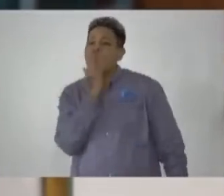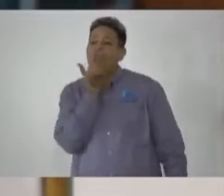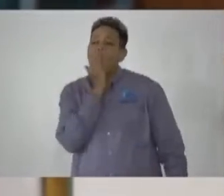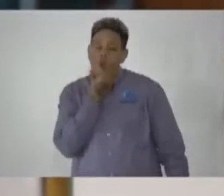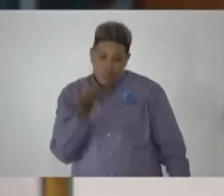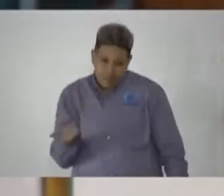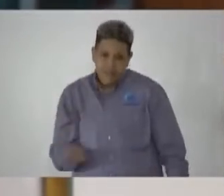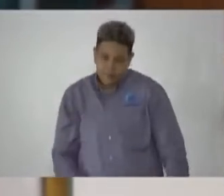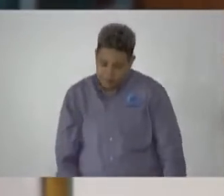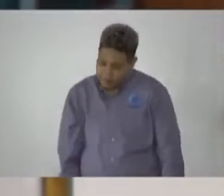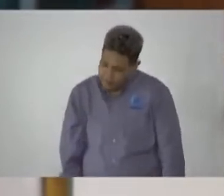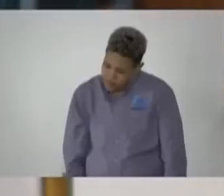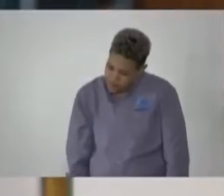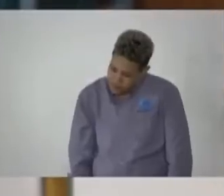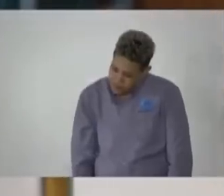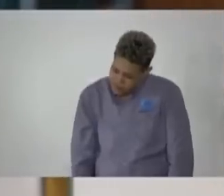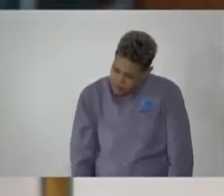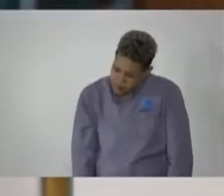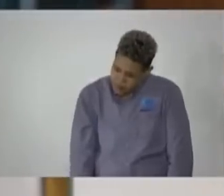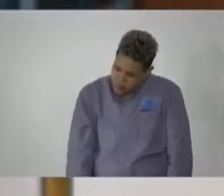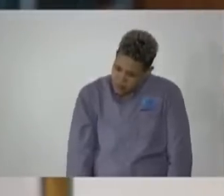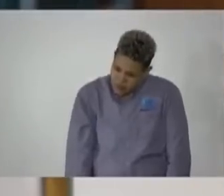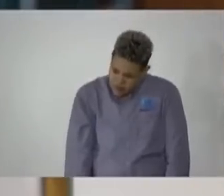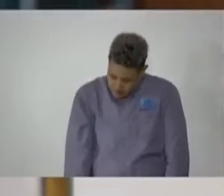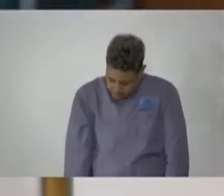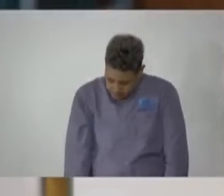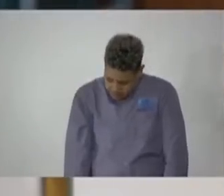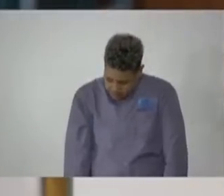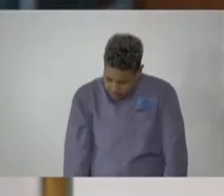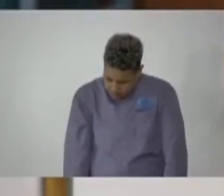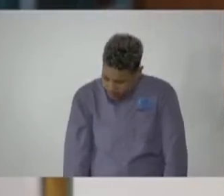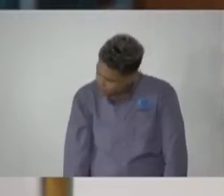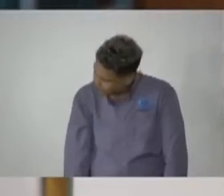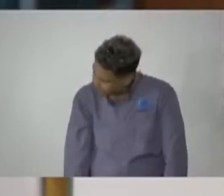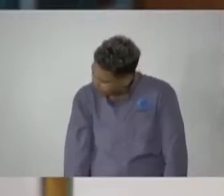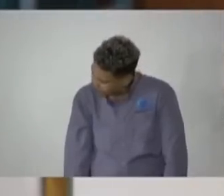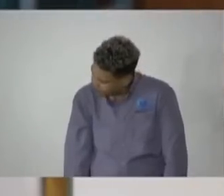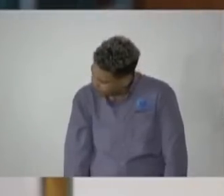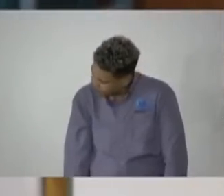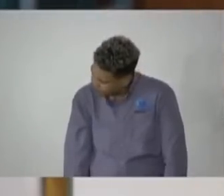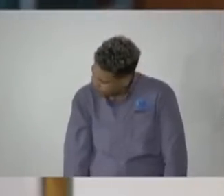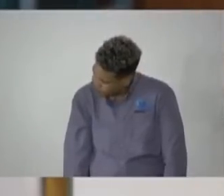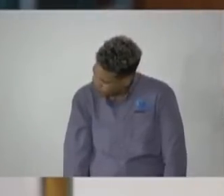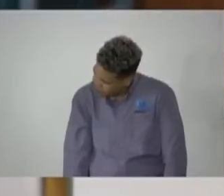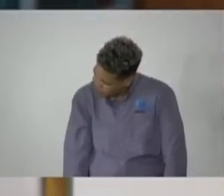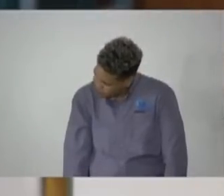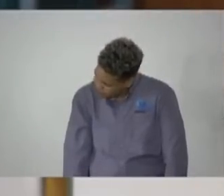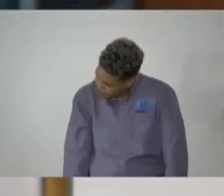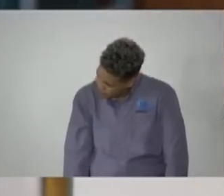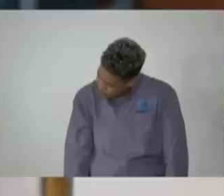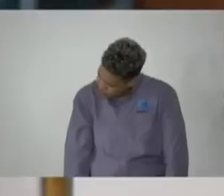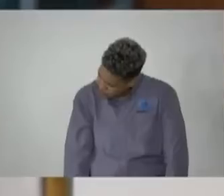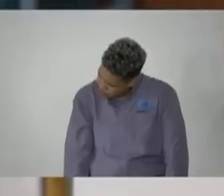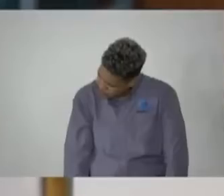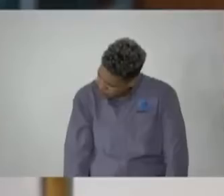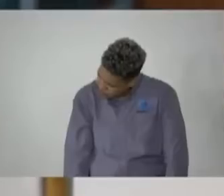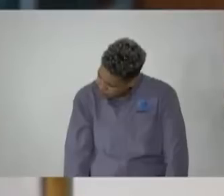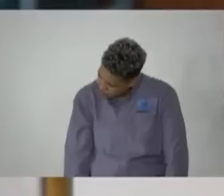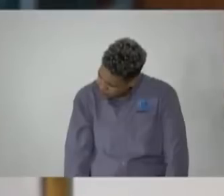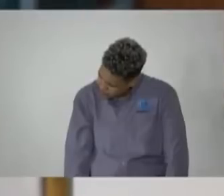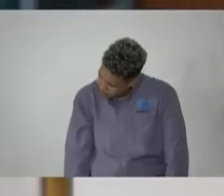that it must bring outcomes. And I had to sort of